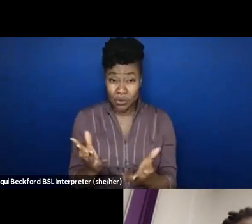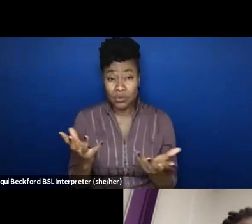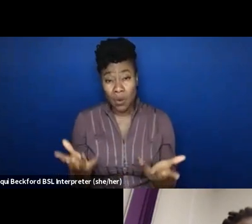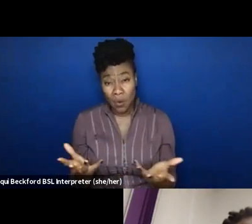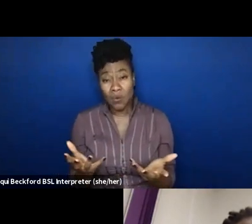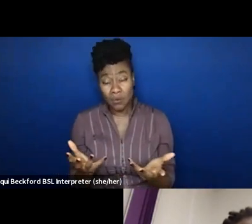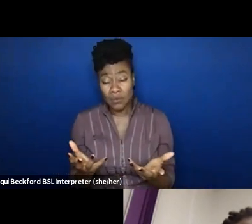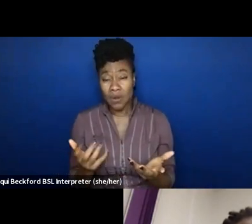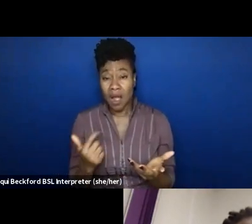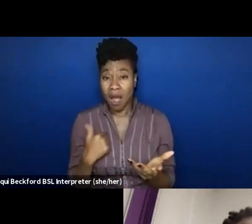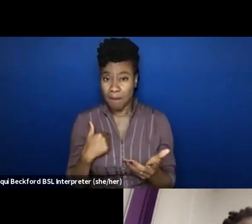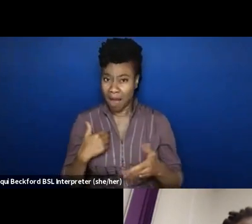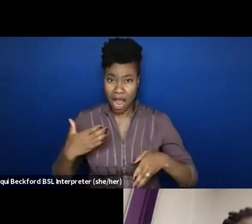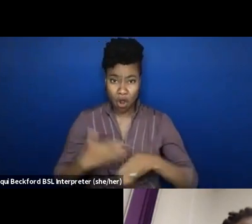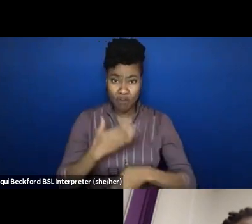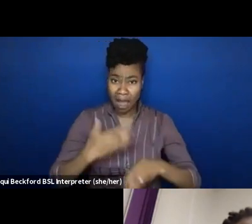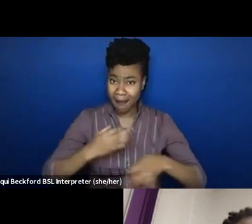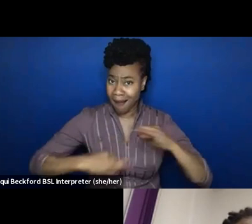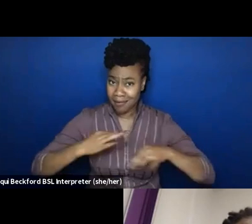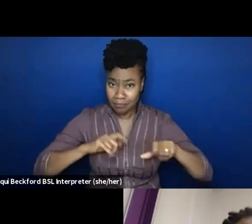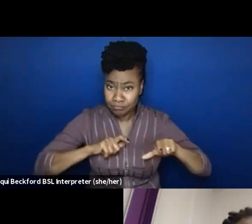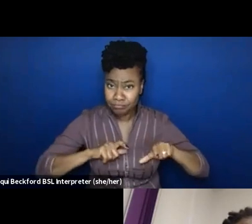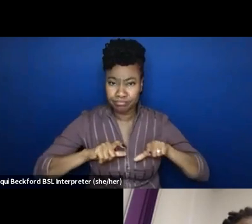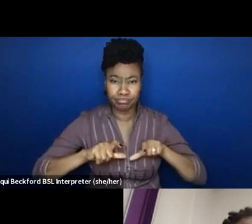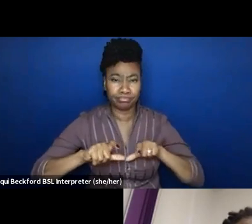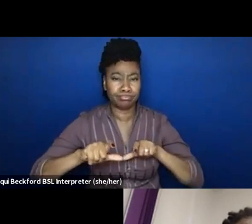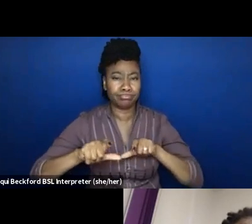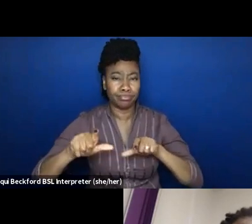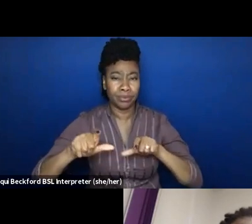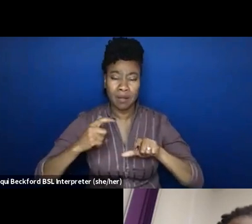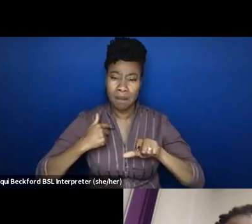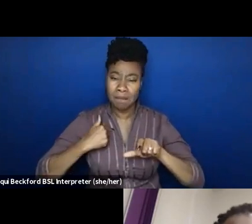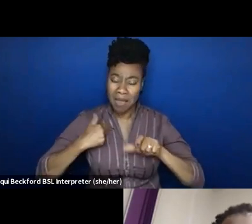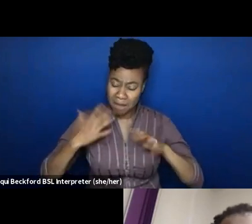continue to have a career and continue to have succeeded,